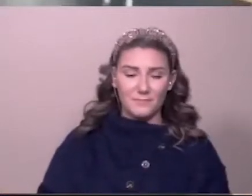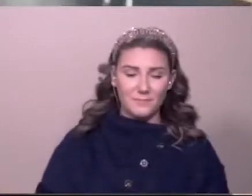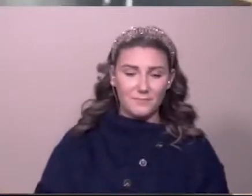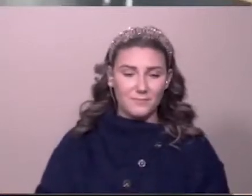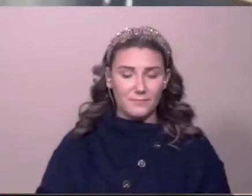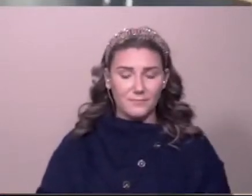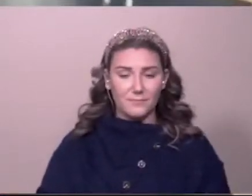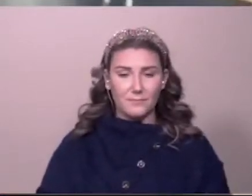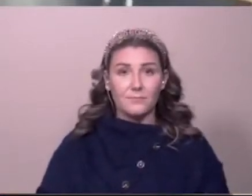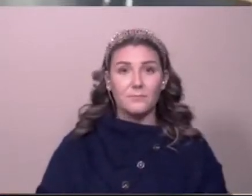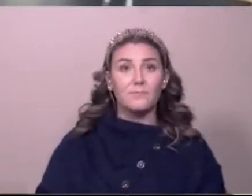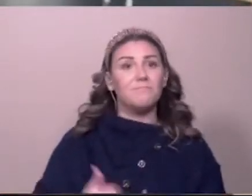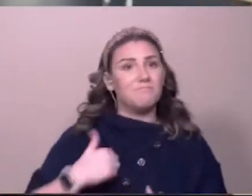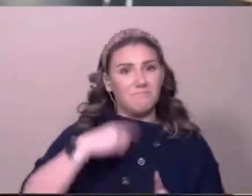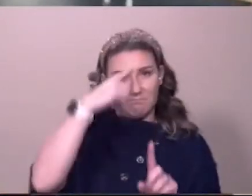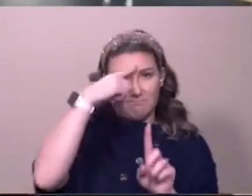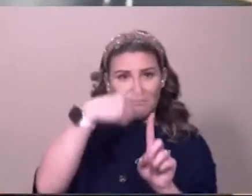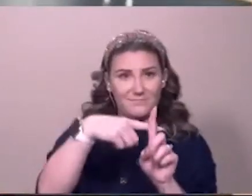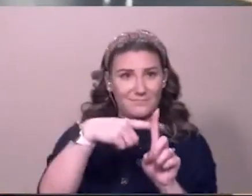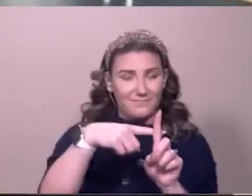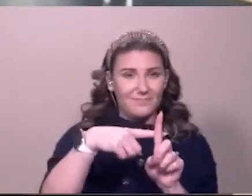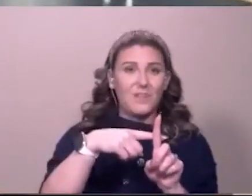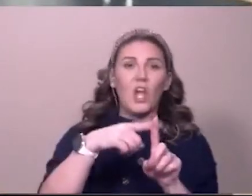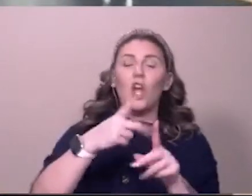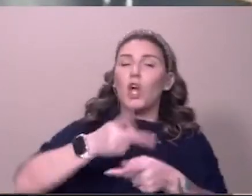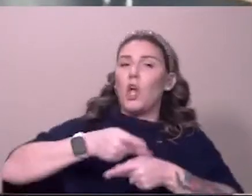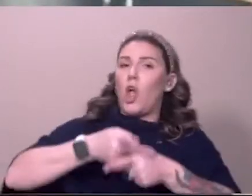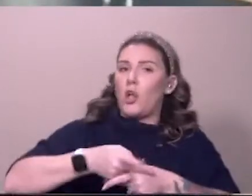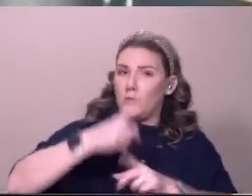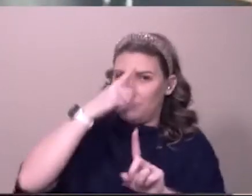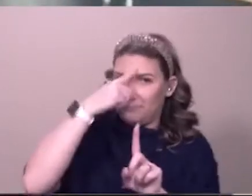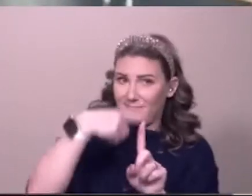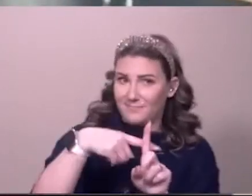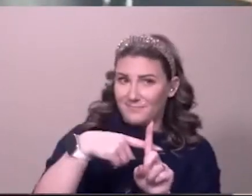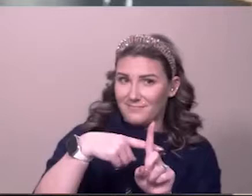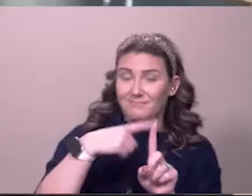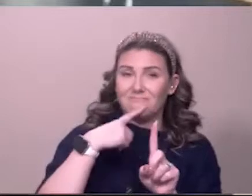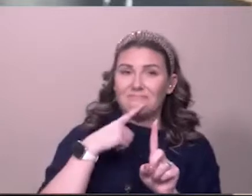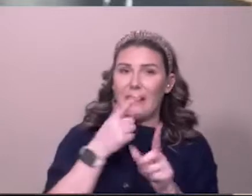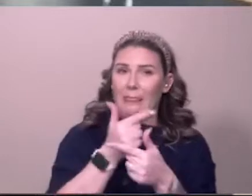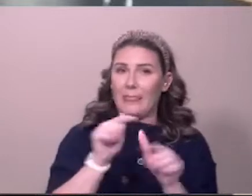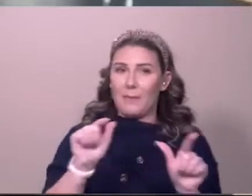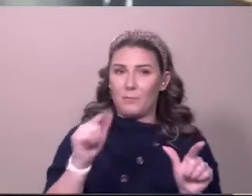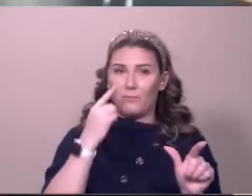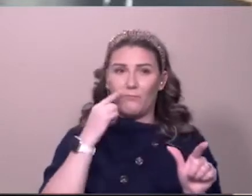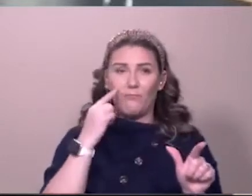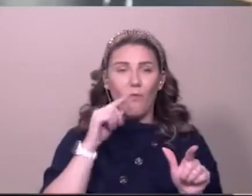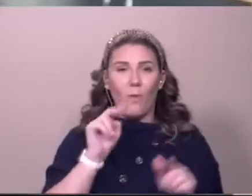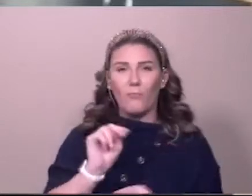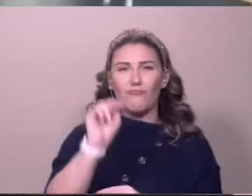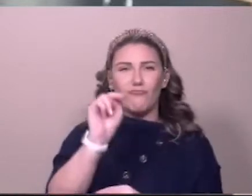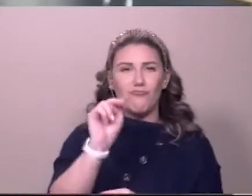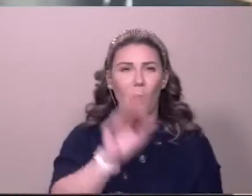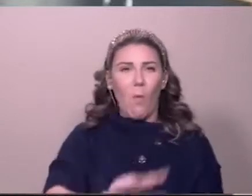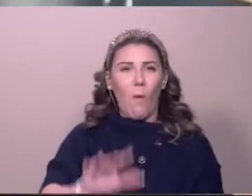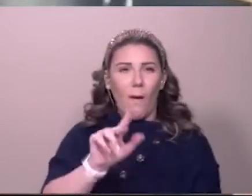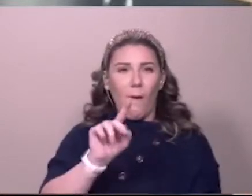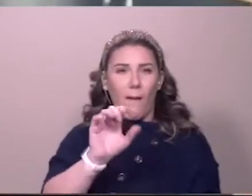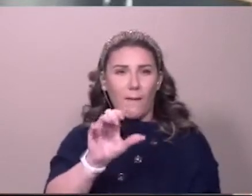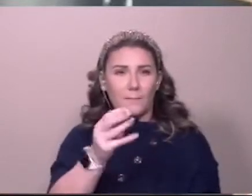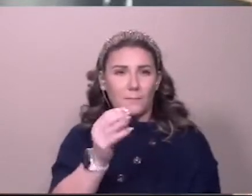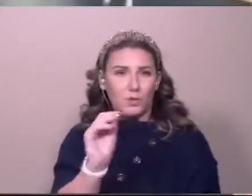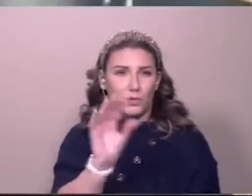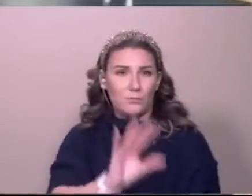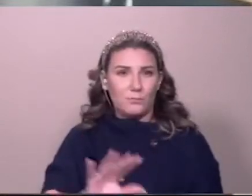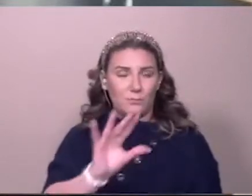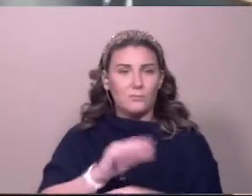I remain optimistic. I should say cautiously optimistic at Liberty and for our Northland. I'll